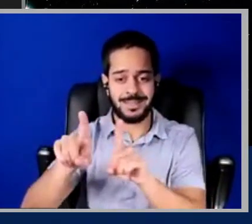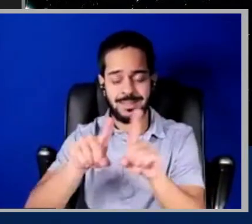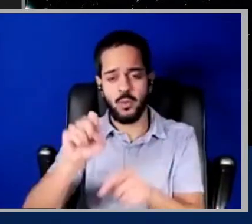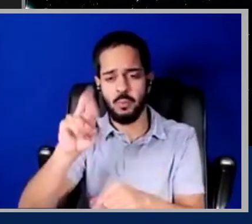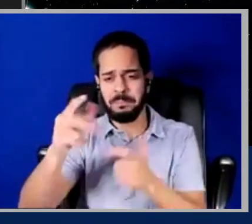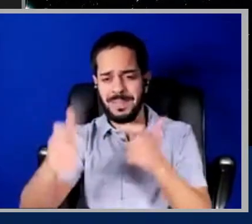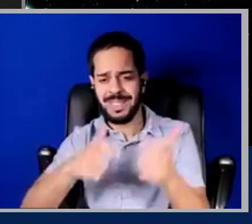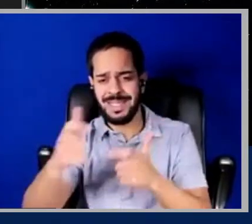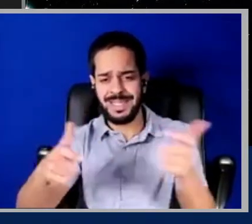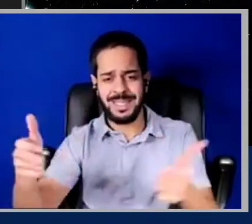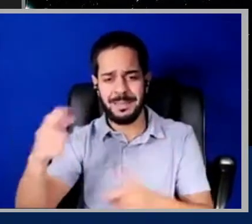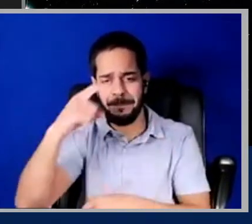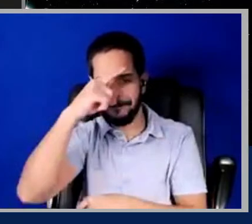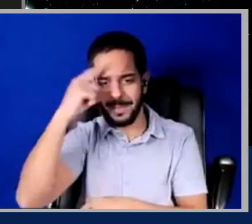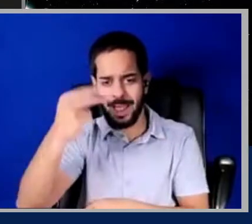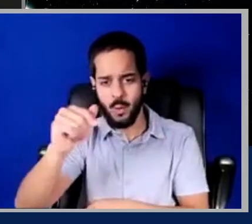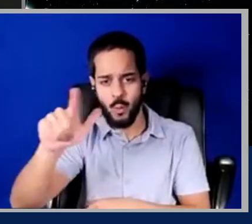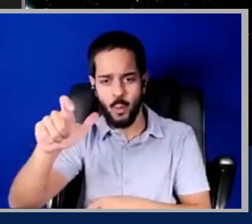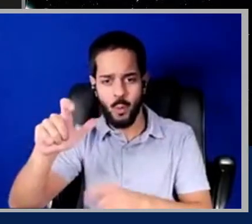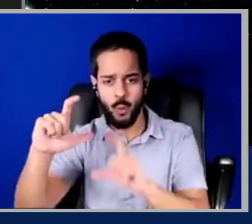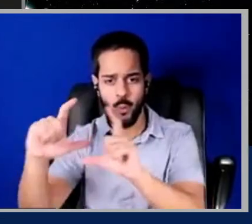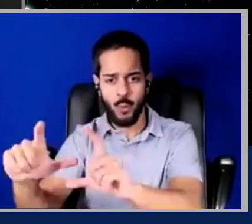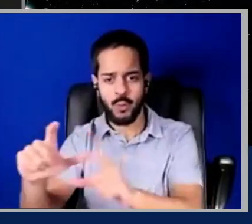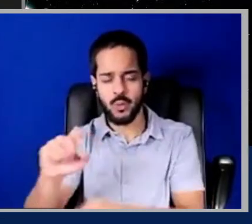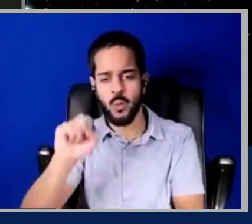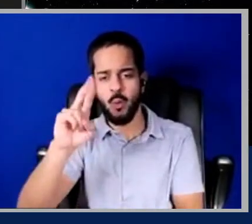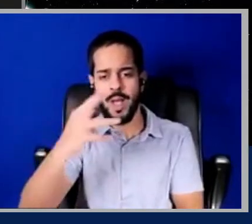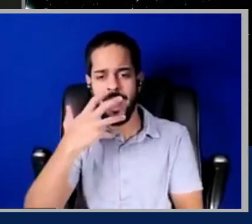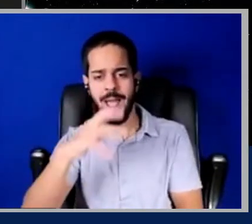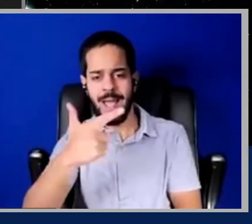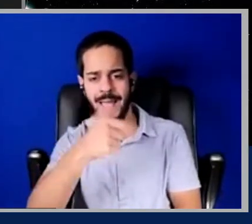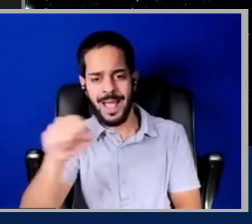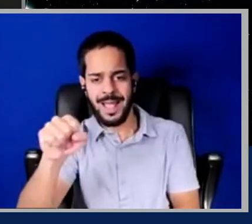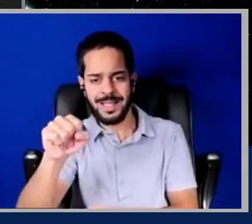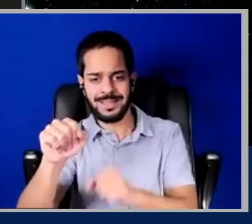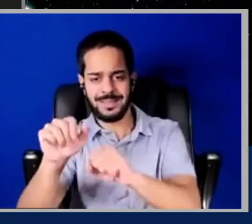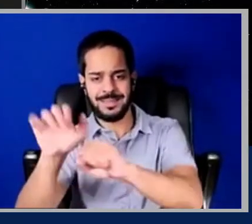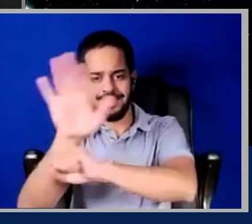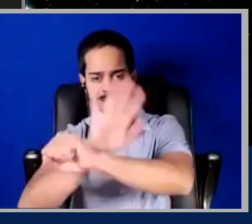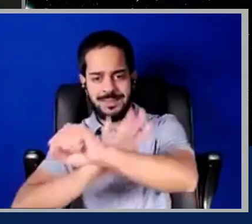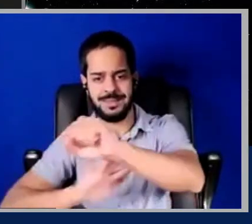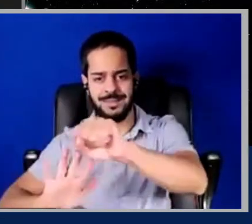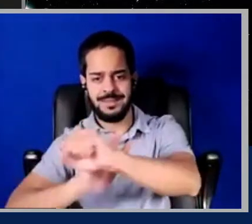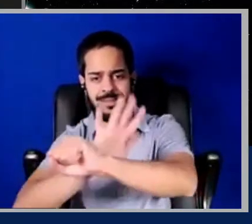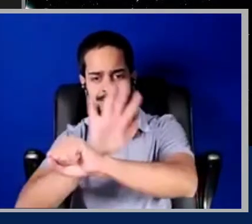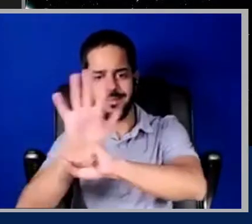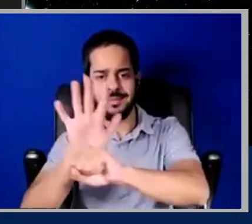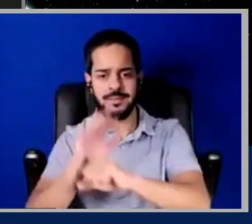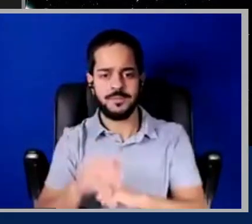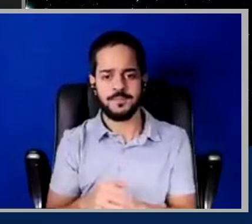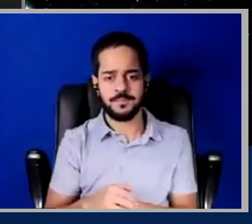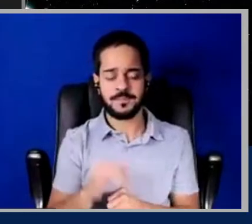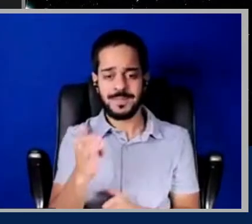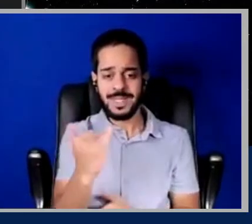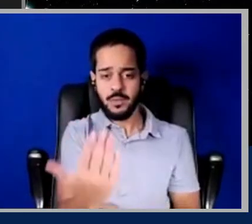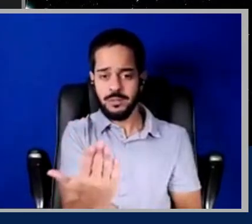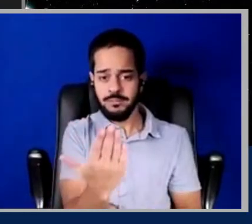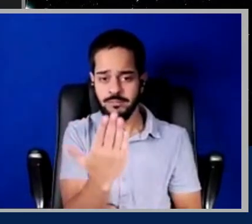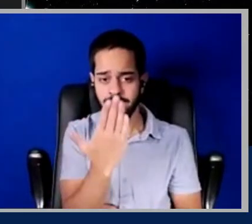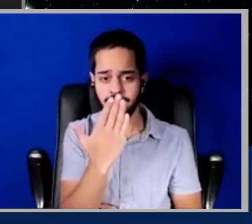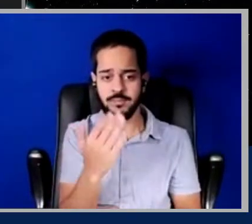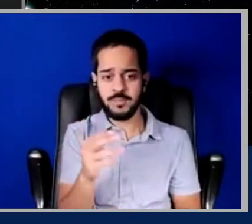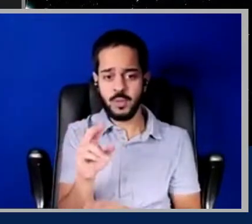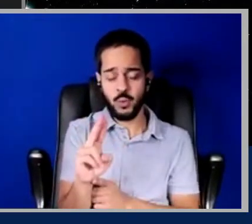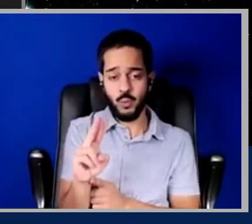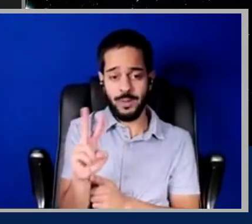in particular, also some like diffuse hot gas around there. And then when you go a little bit cooler than that and you're looking at it in ultraviolet from like